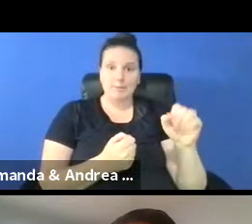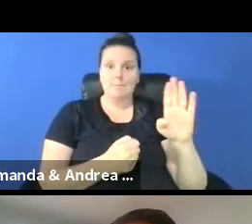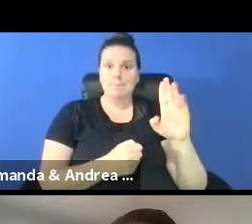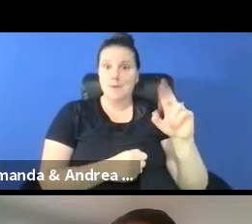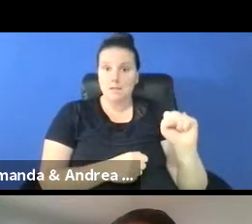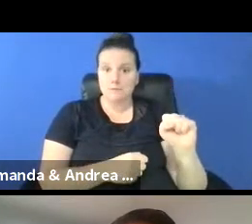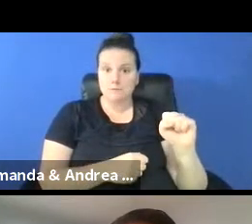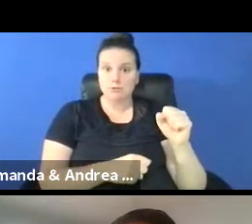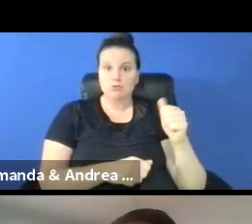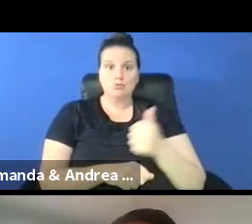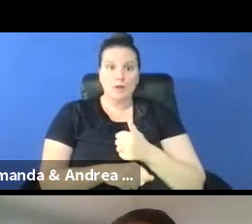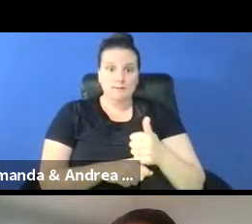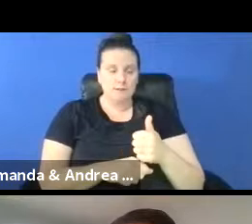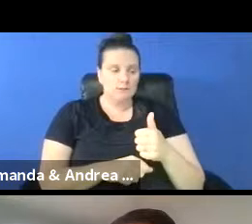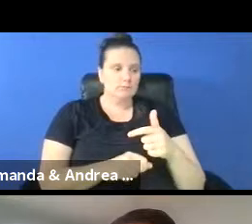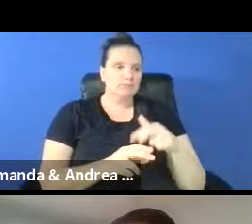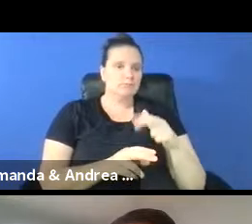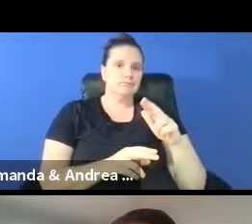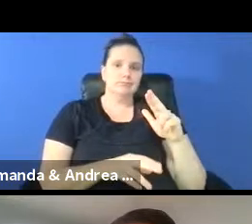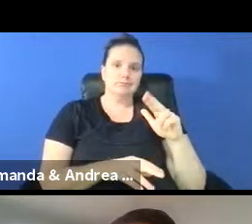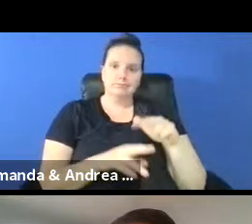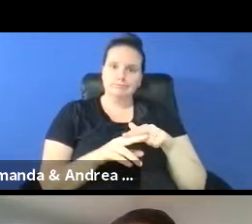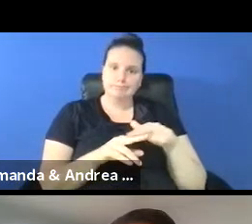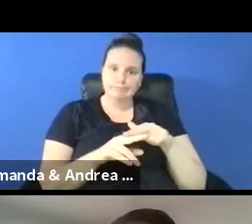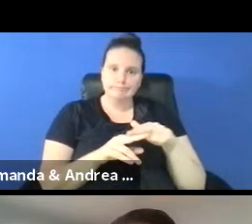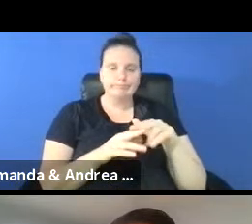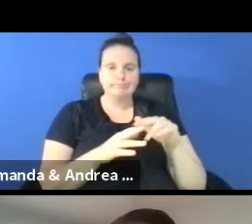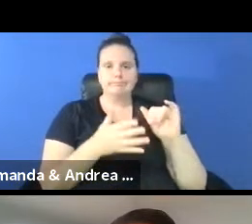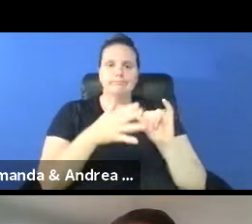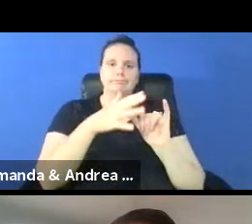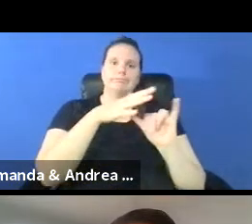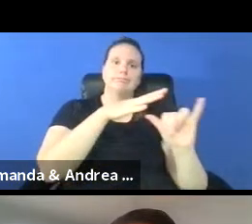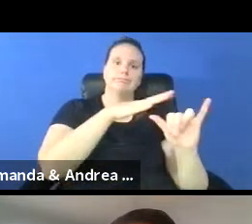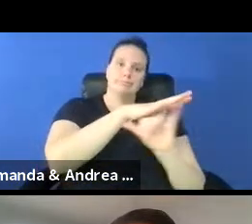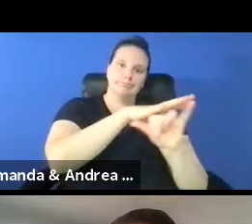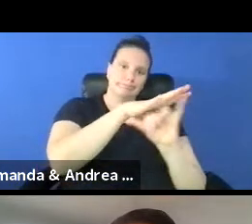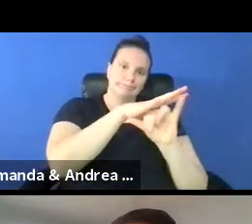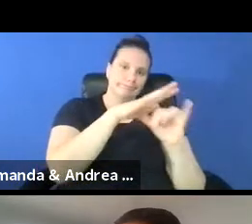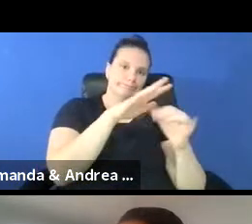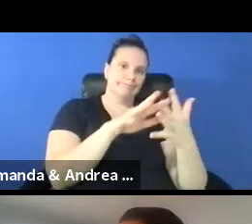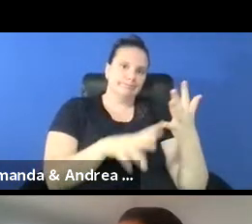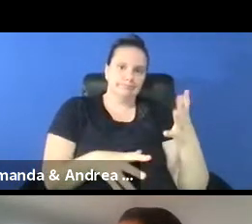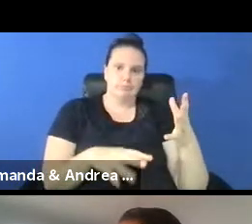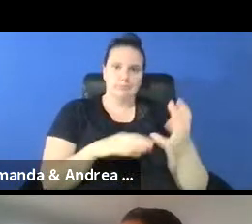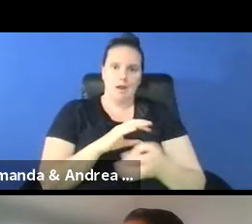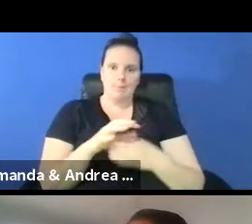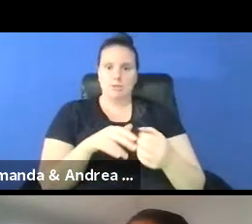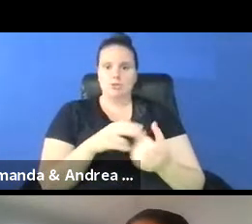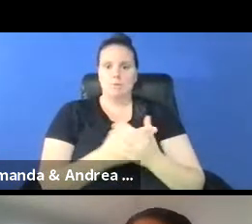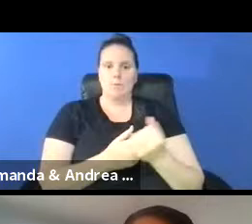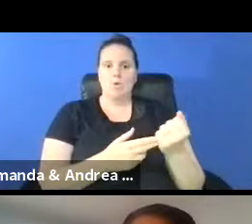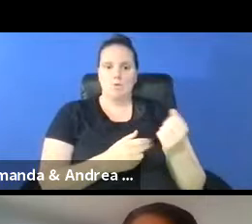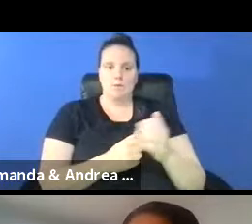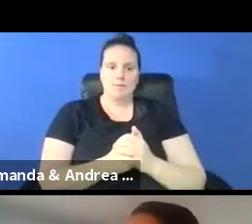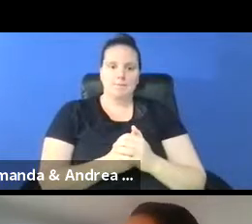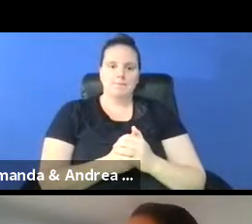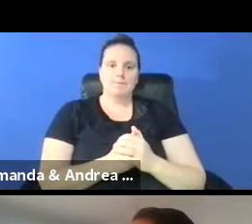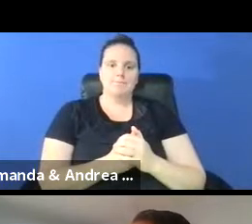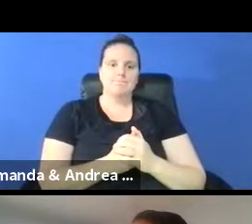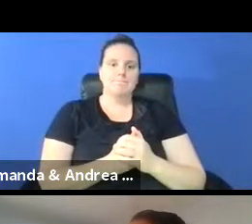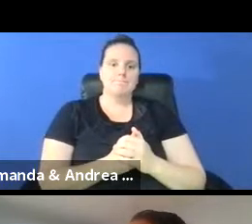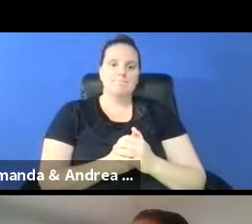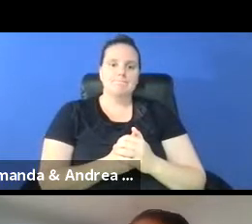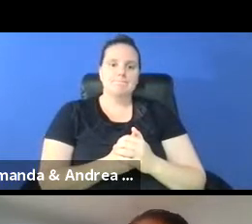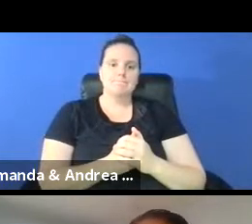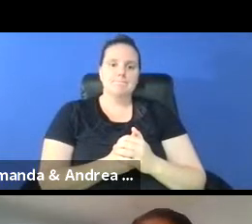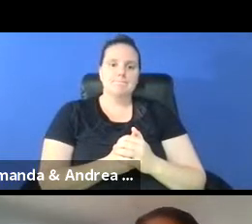rail? So, or a combination of both. So those are some of the questions and data that